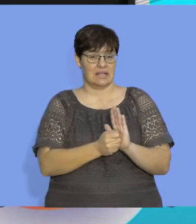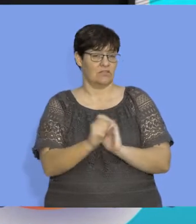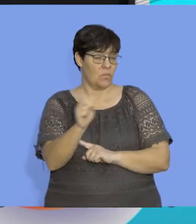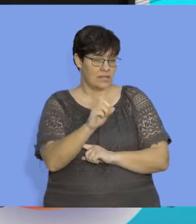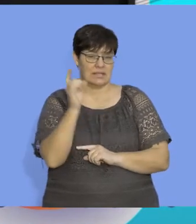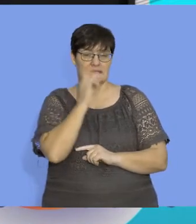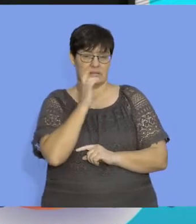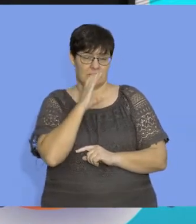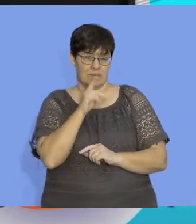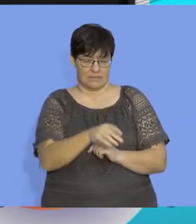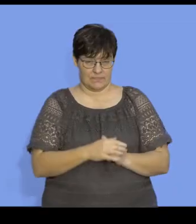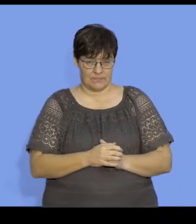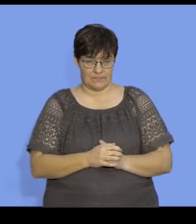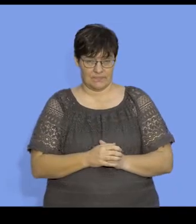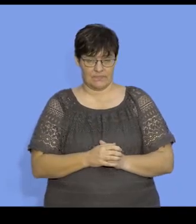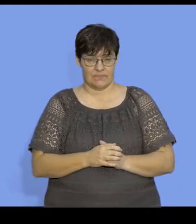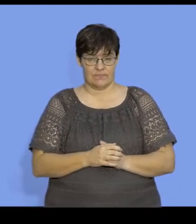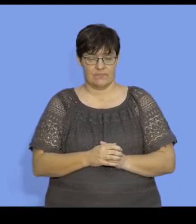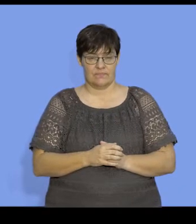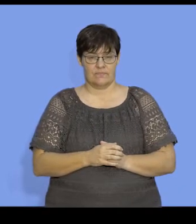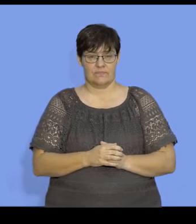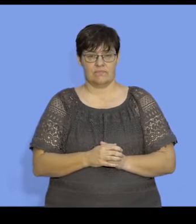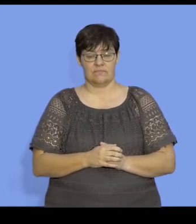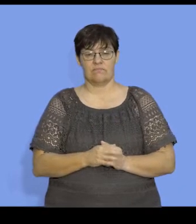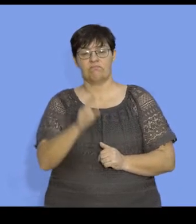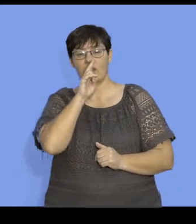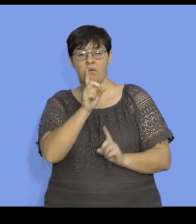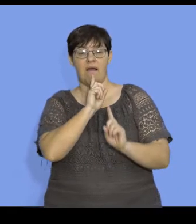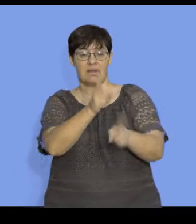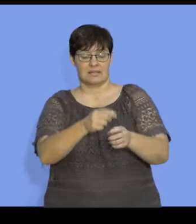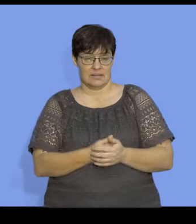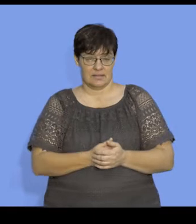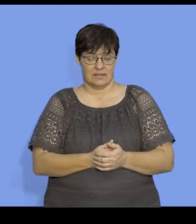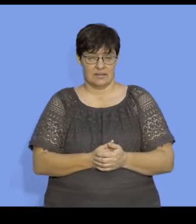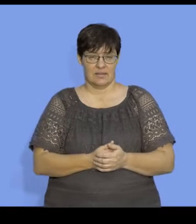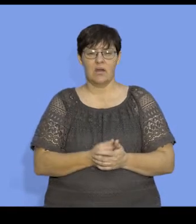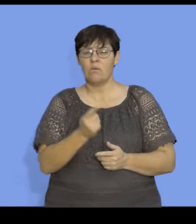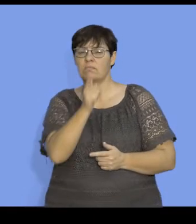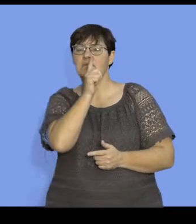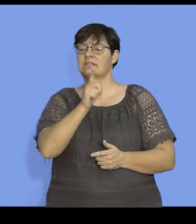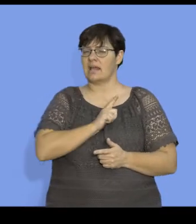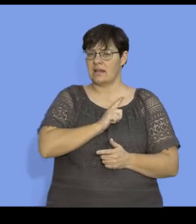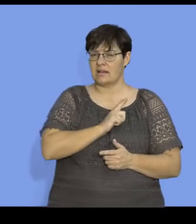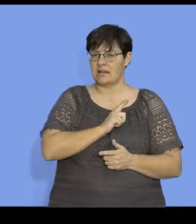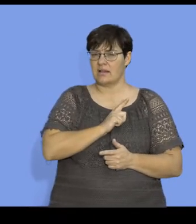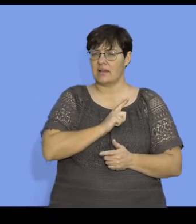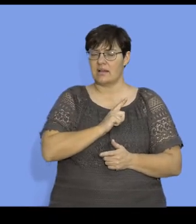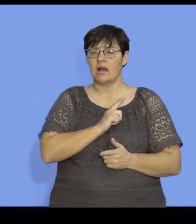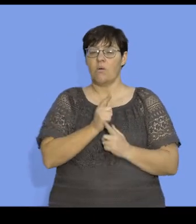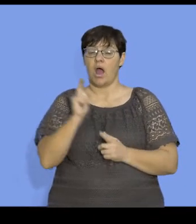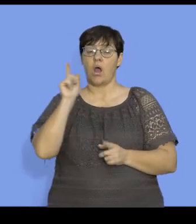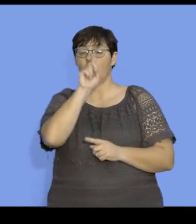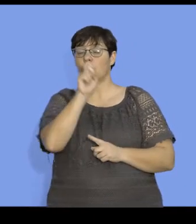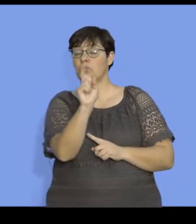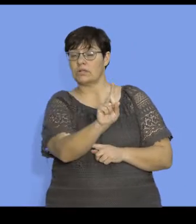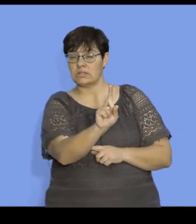for September. Okay, so now let's look at my answer. Again, we were told, just let's recap the